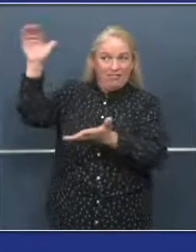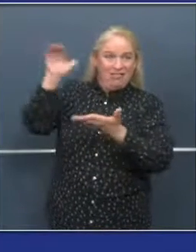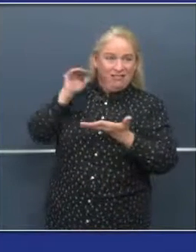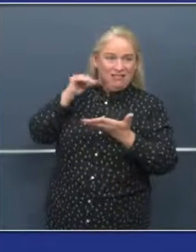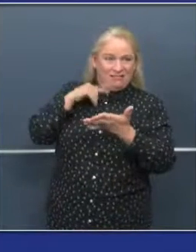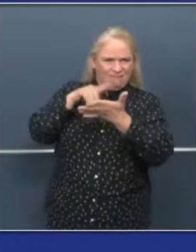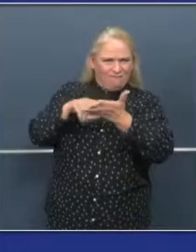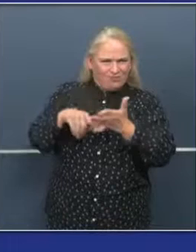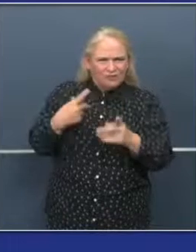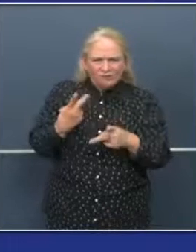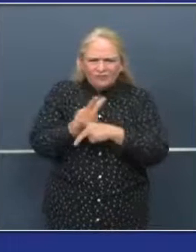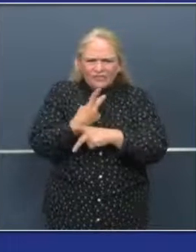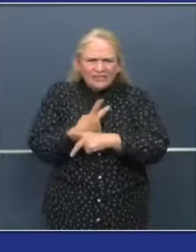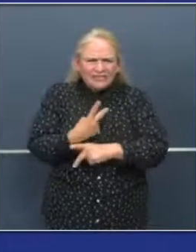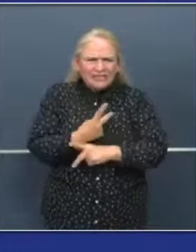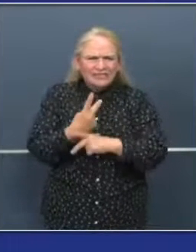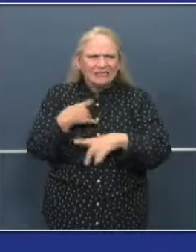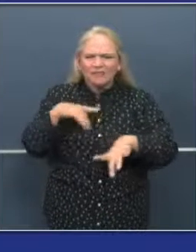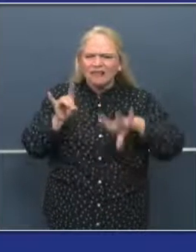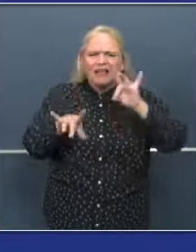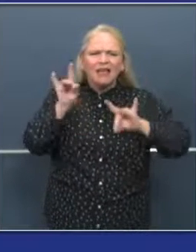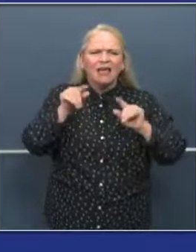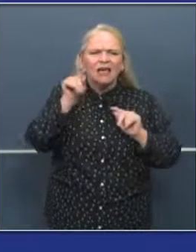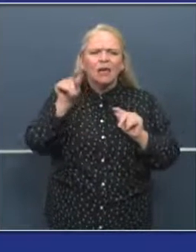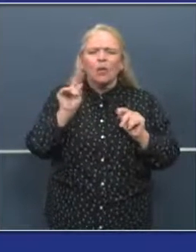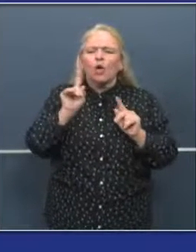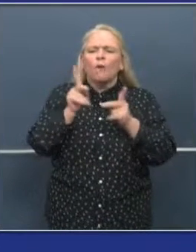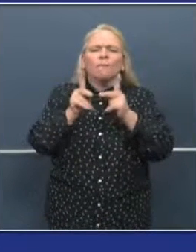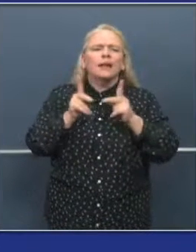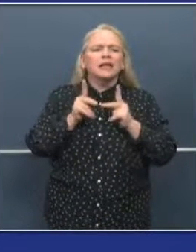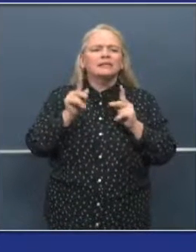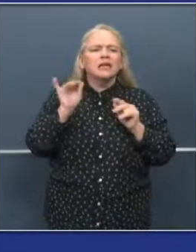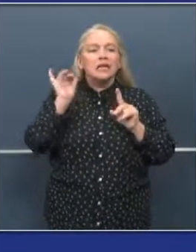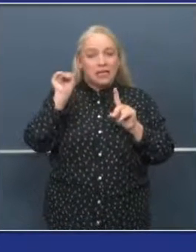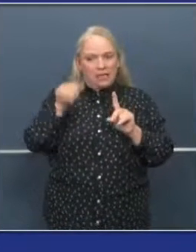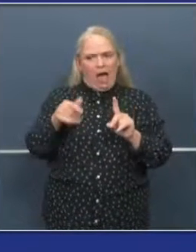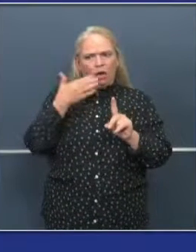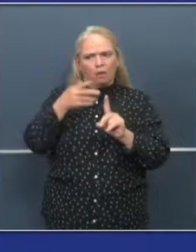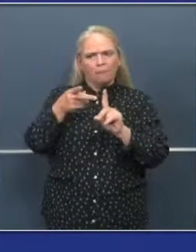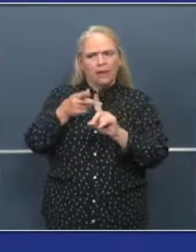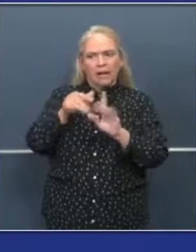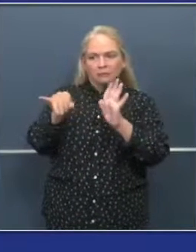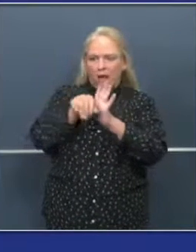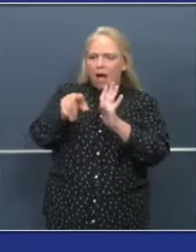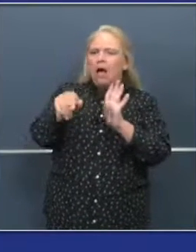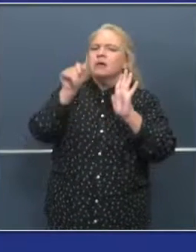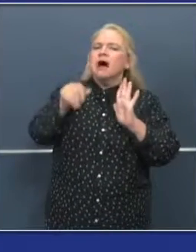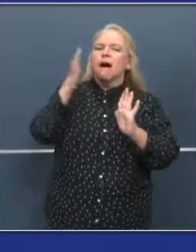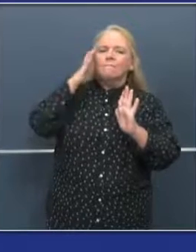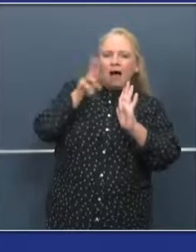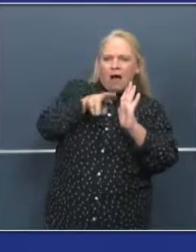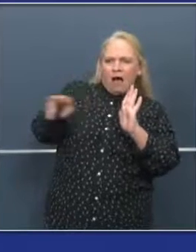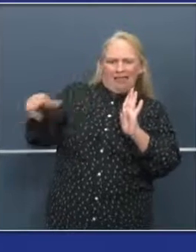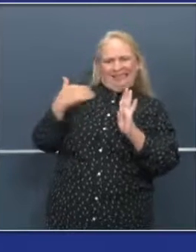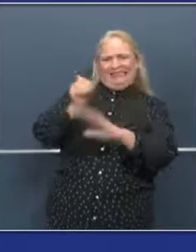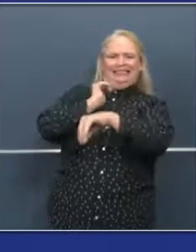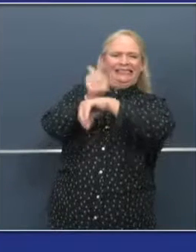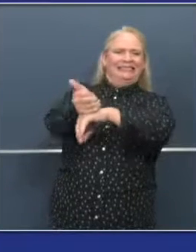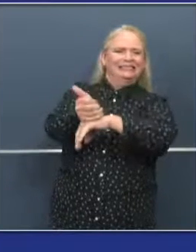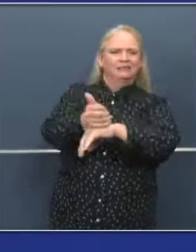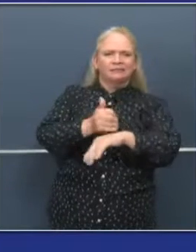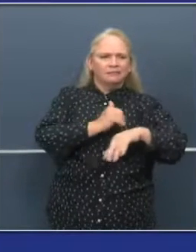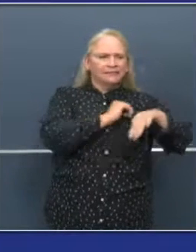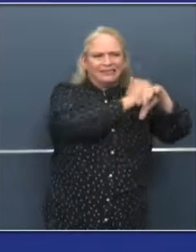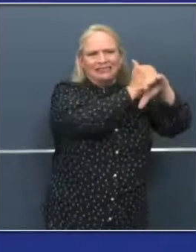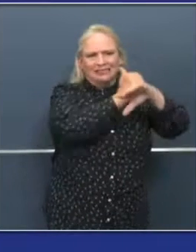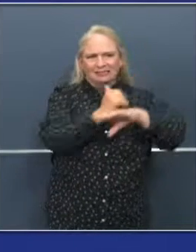identified needs of, locations throughout the system state to of help California, decompress the hospital system to provide those FMS alternative sites care that sites provide capacity to up meet to the needs of